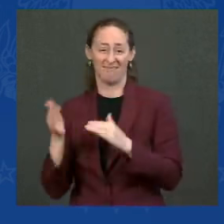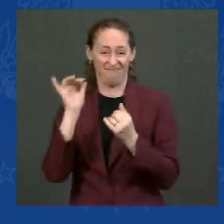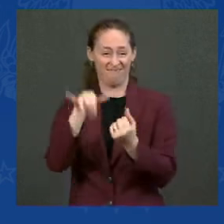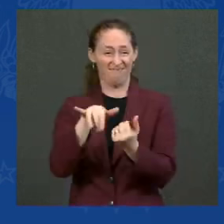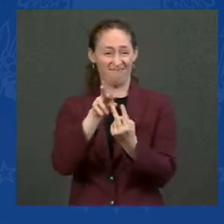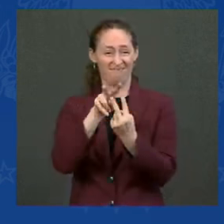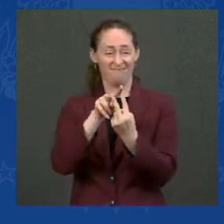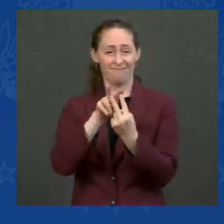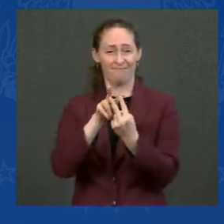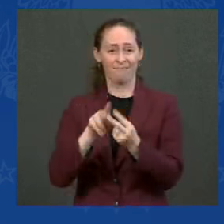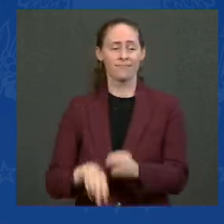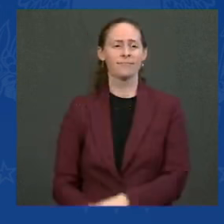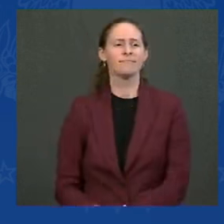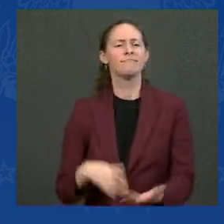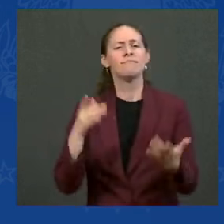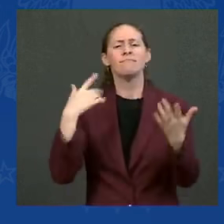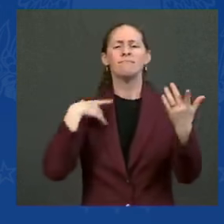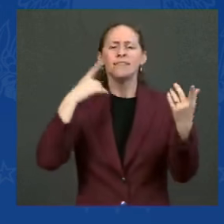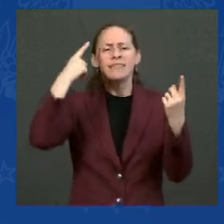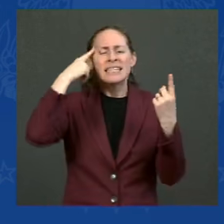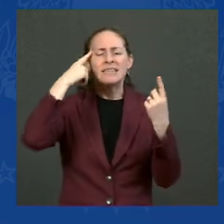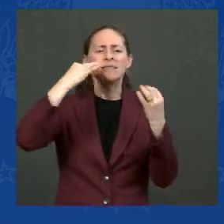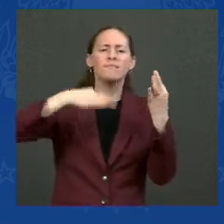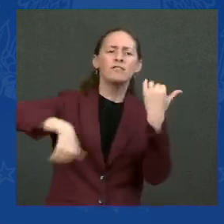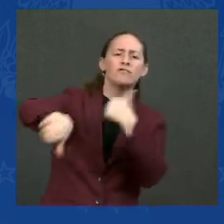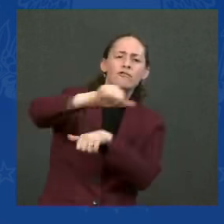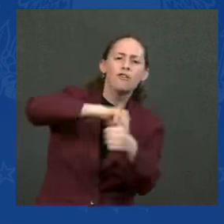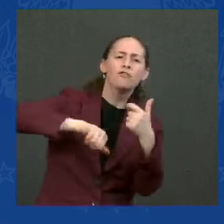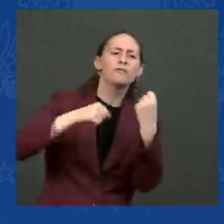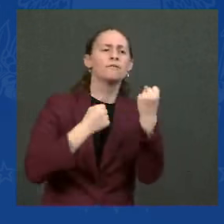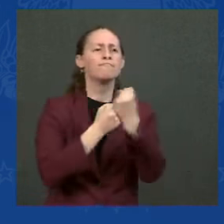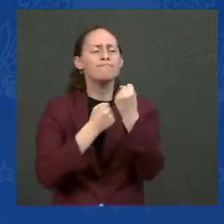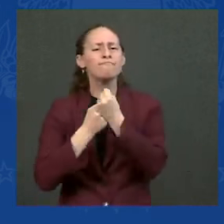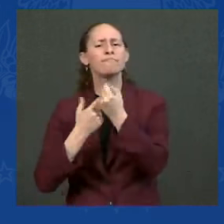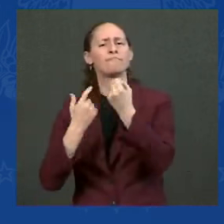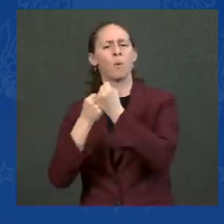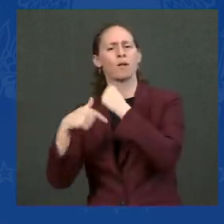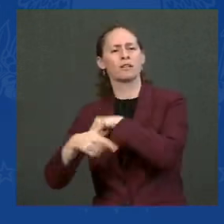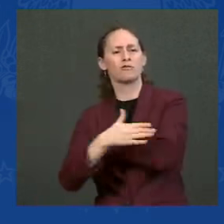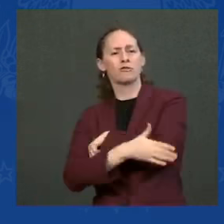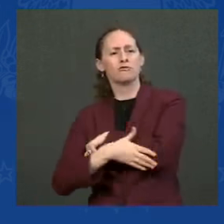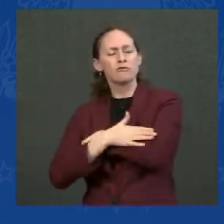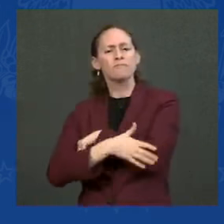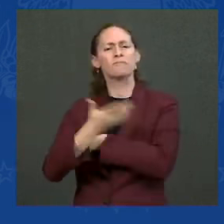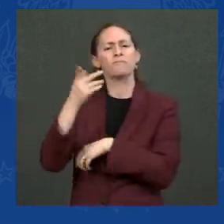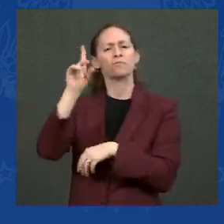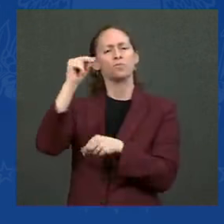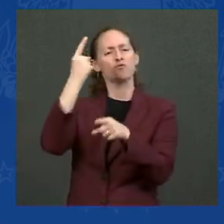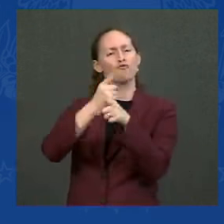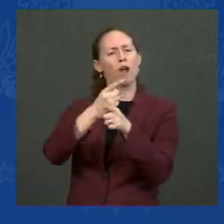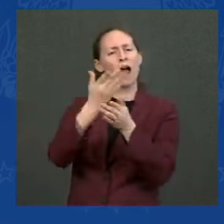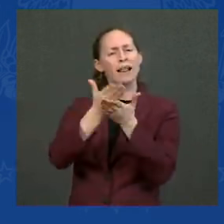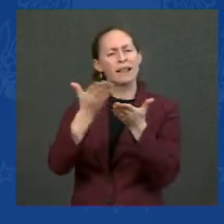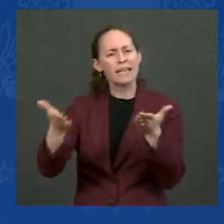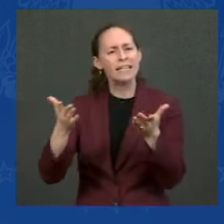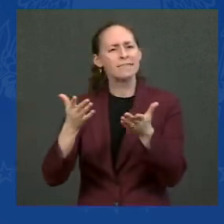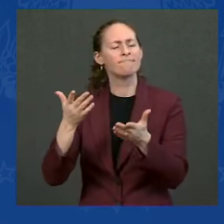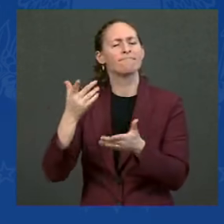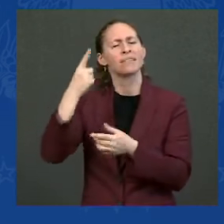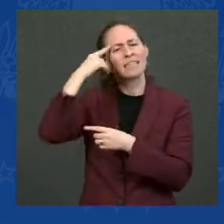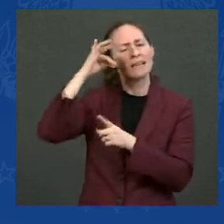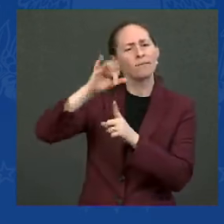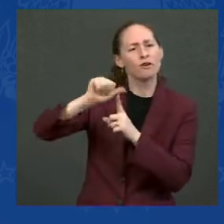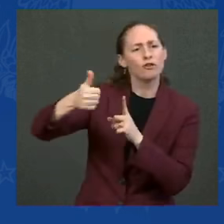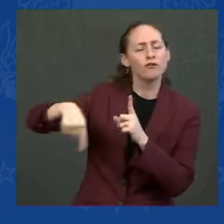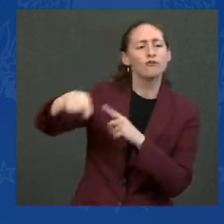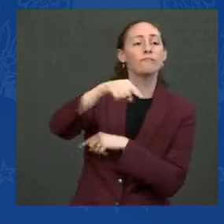one another. It's about being patriotic, doing the right thing. Folks, vaccination